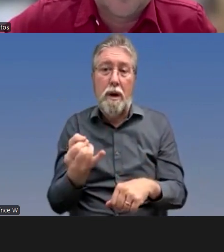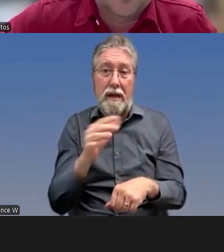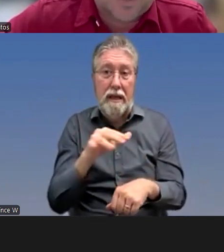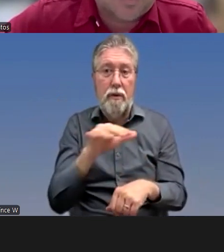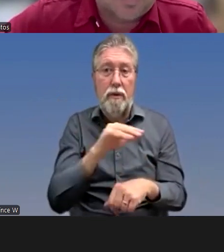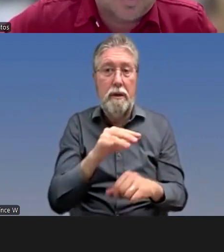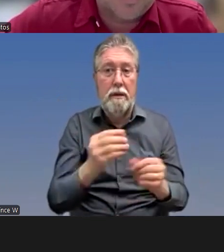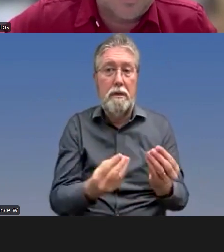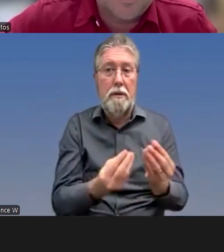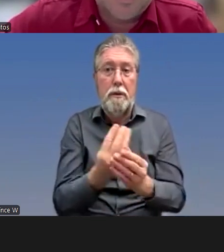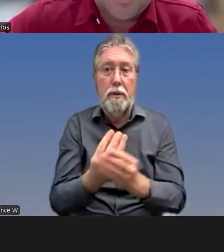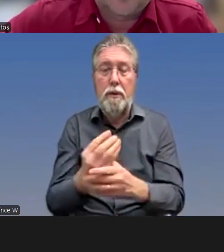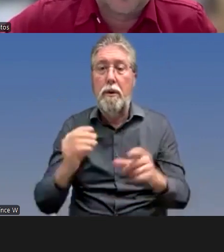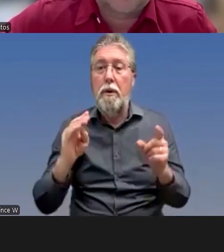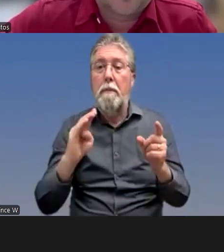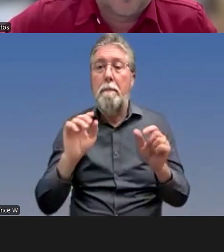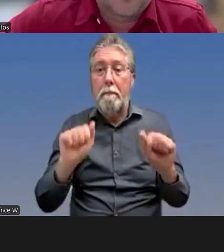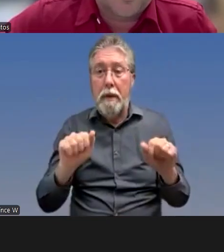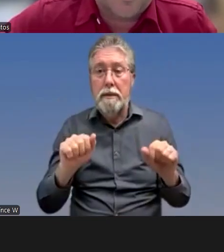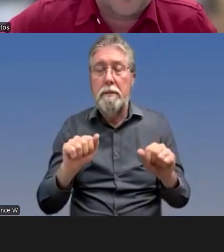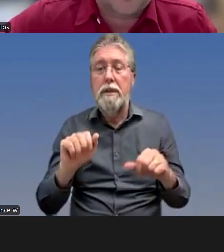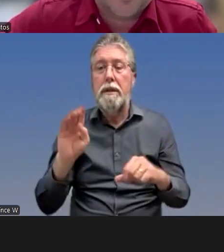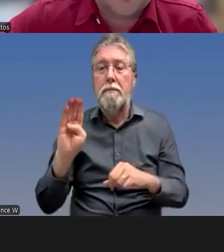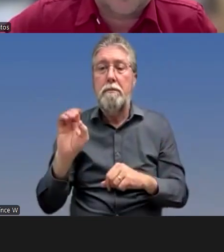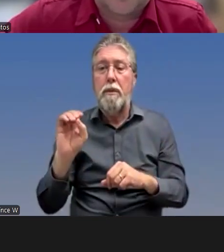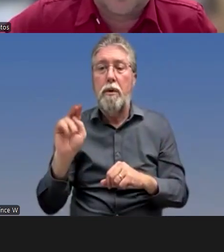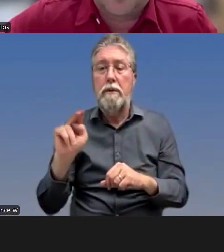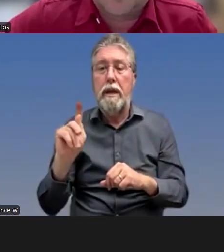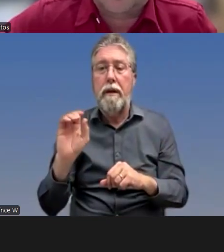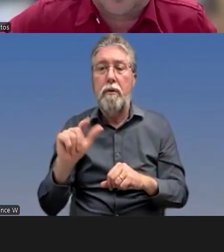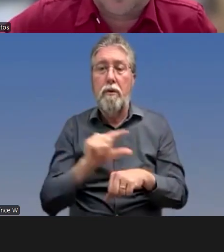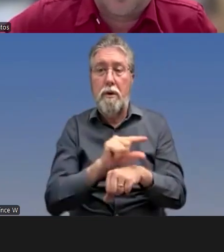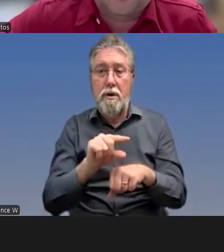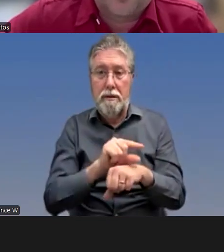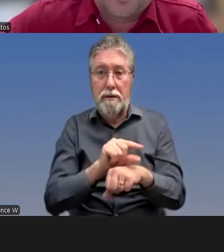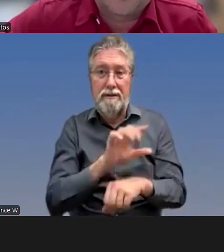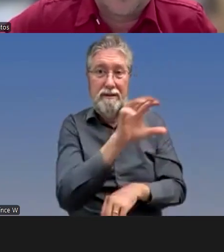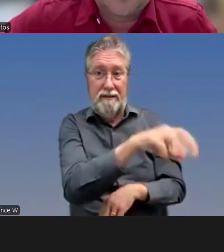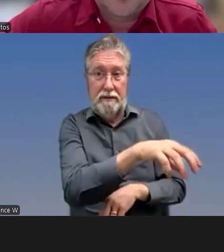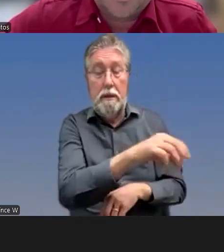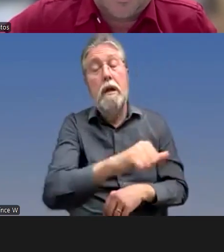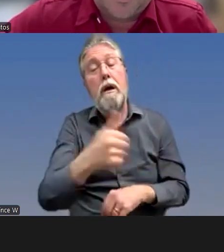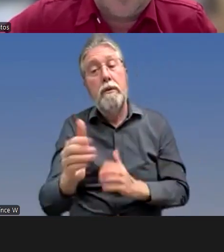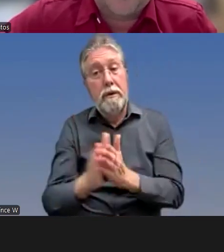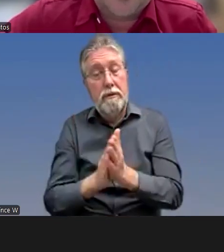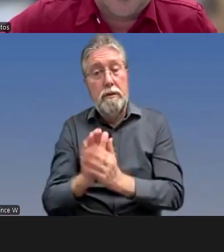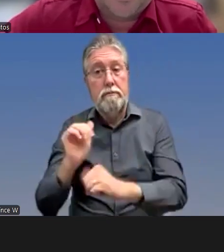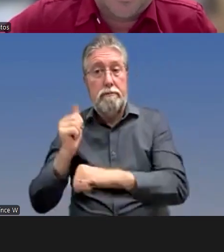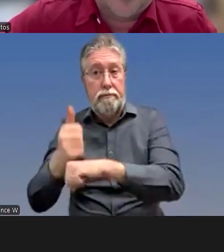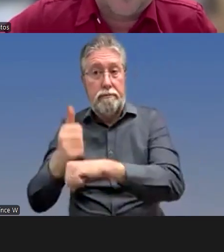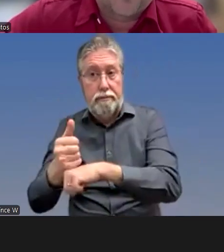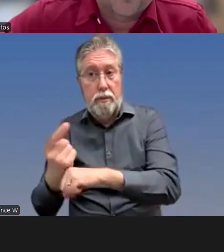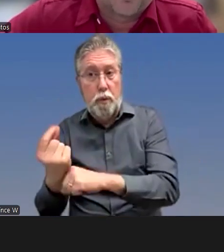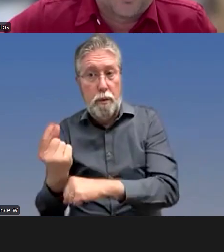the botanical garden, and also we have interest to install another one